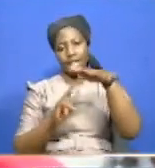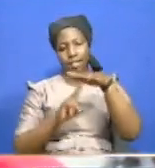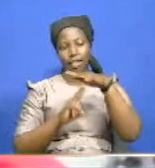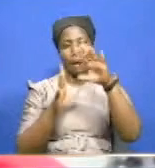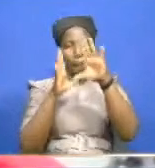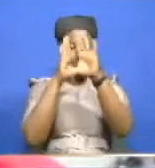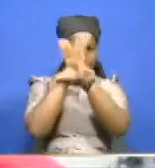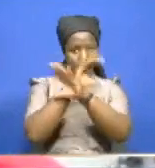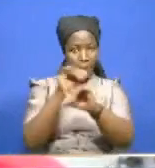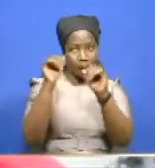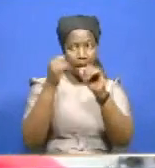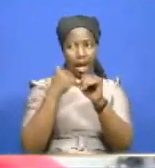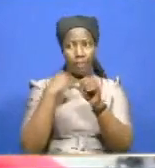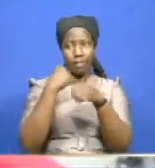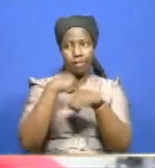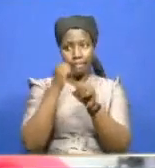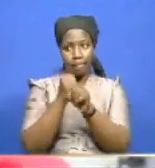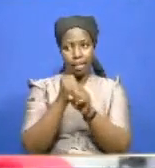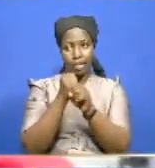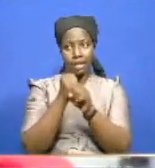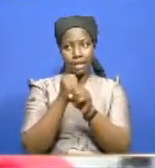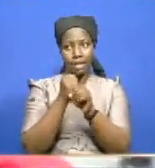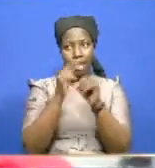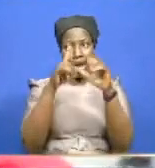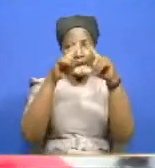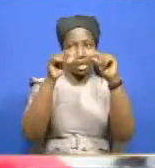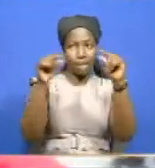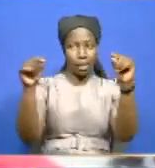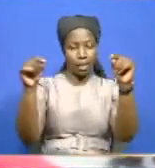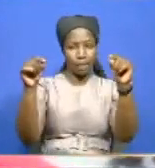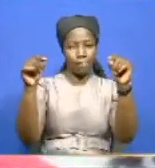has recorded a statement.